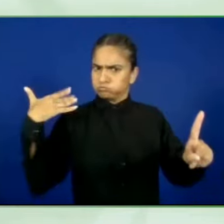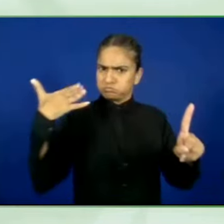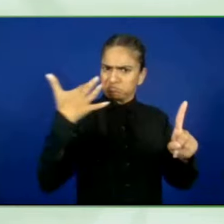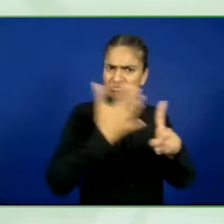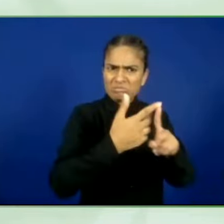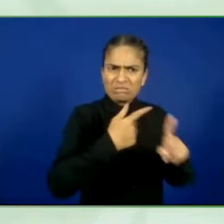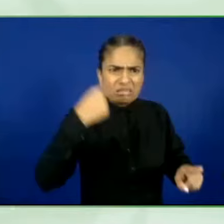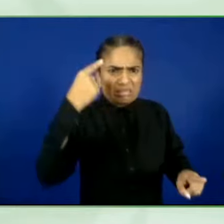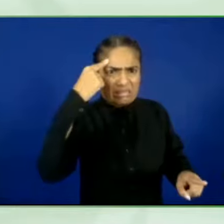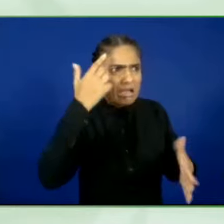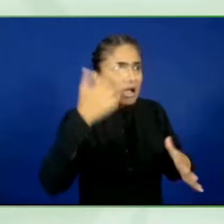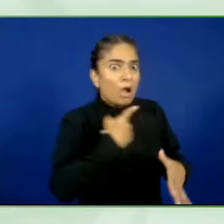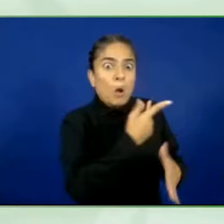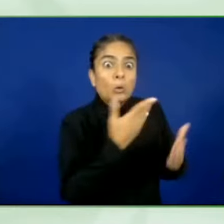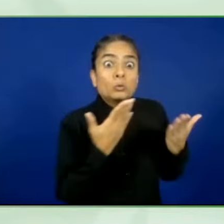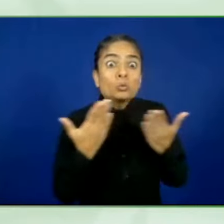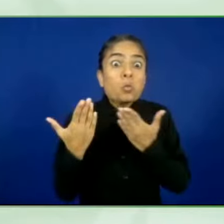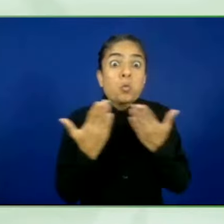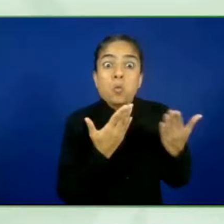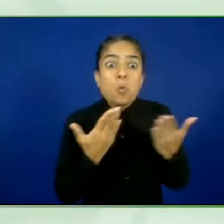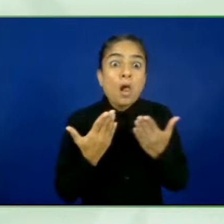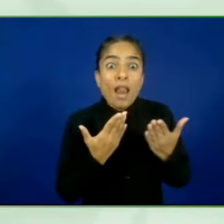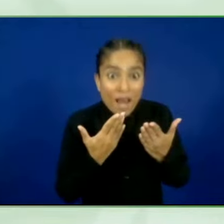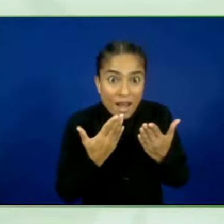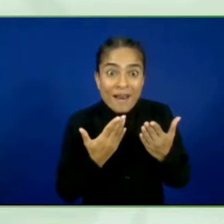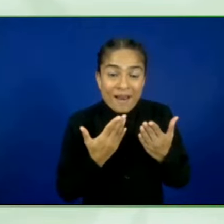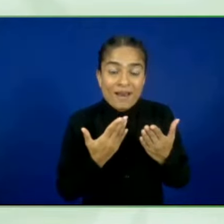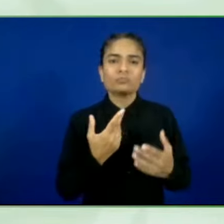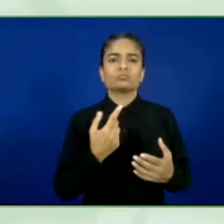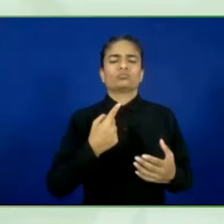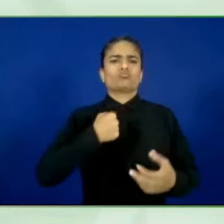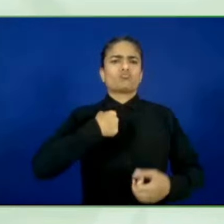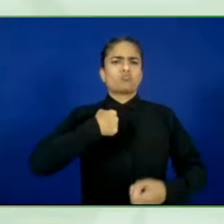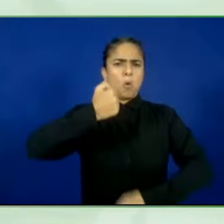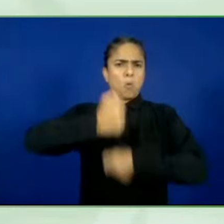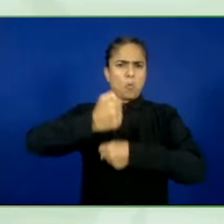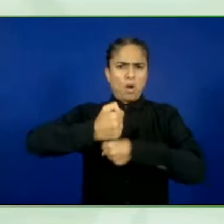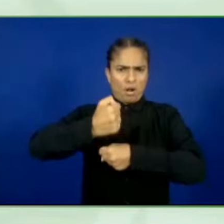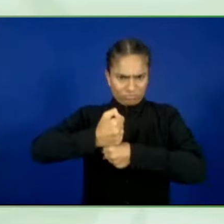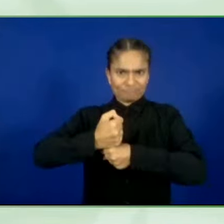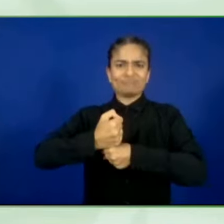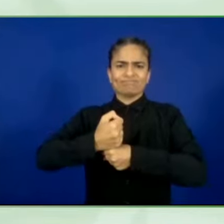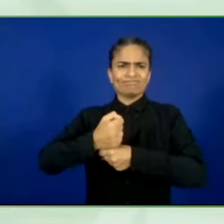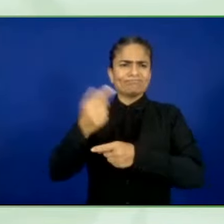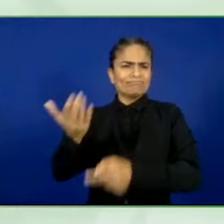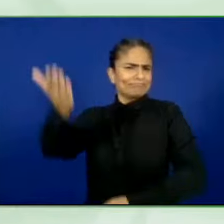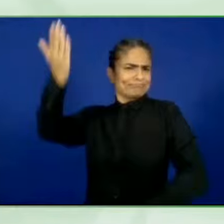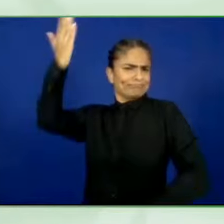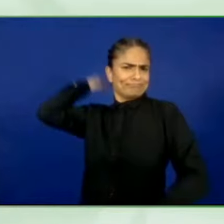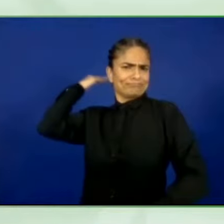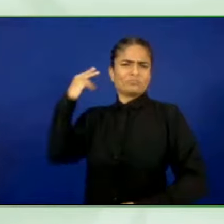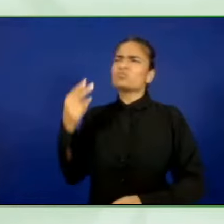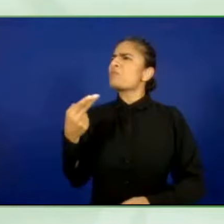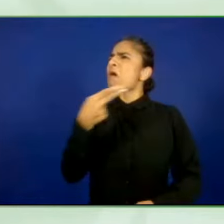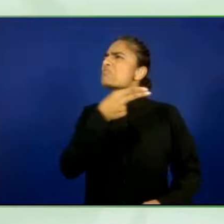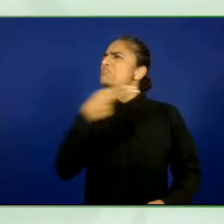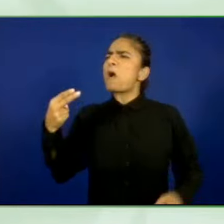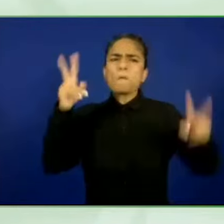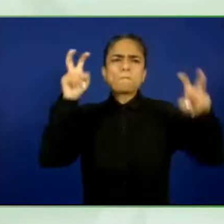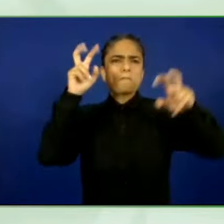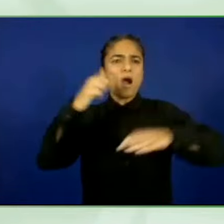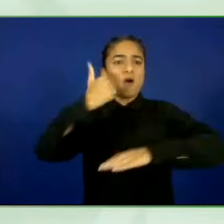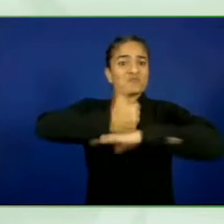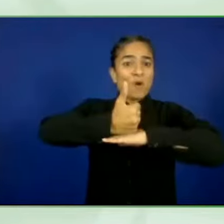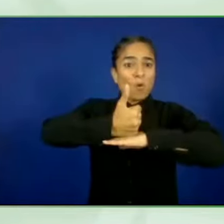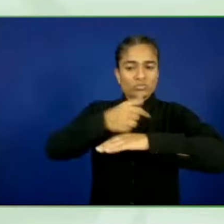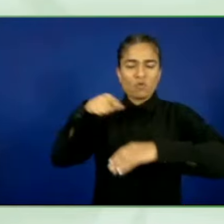was working kind of with what was then Cope Foundation, now called Horizons. And at that